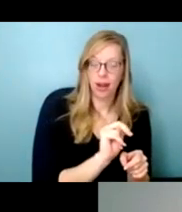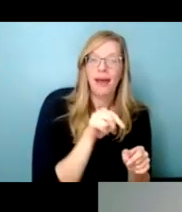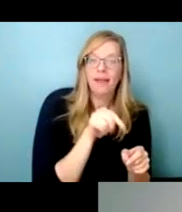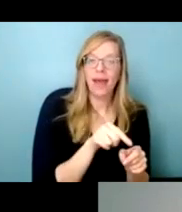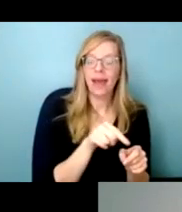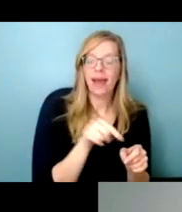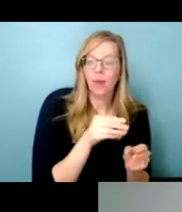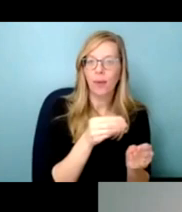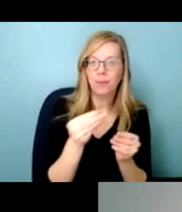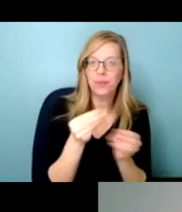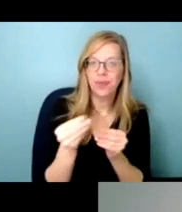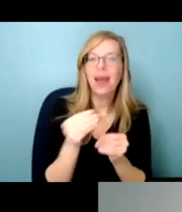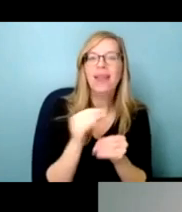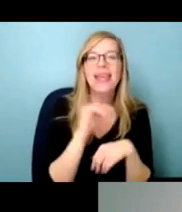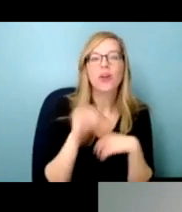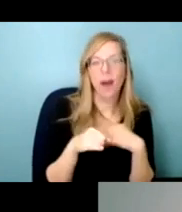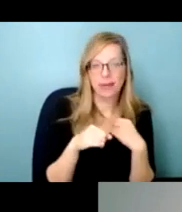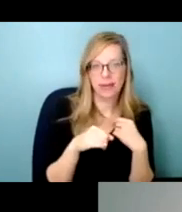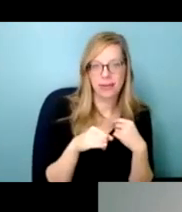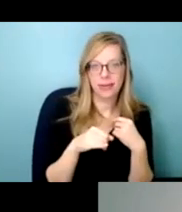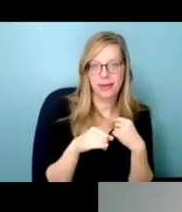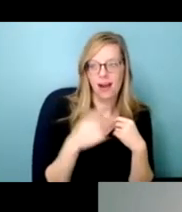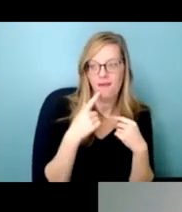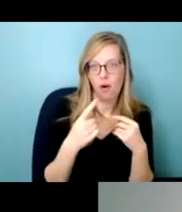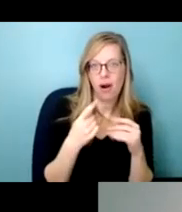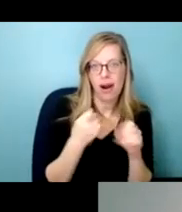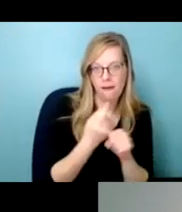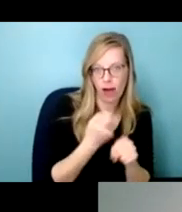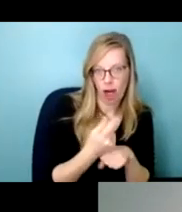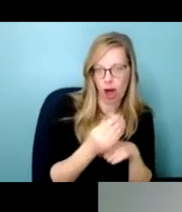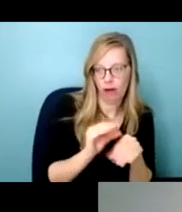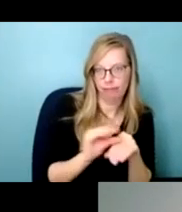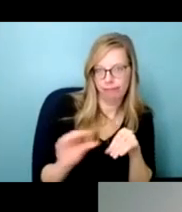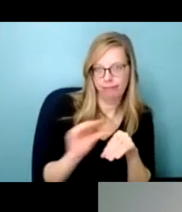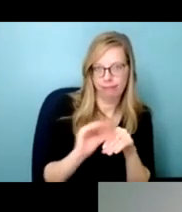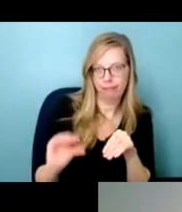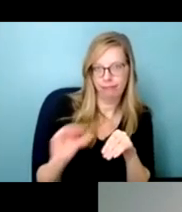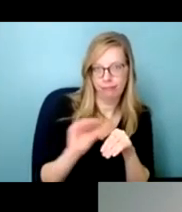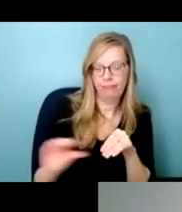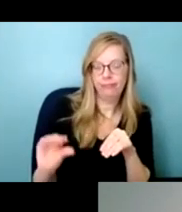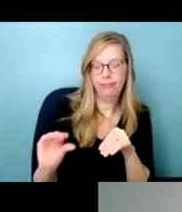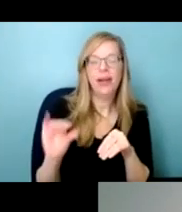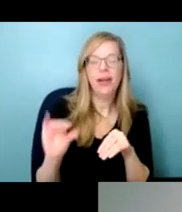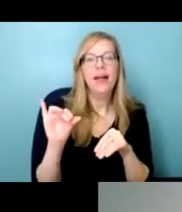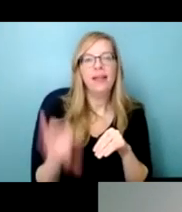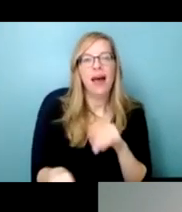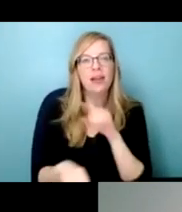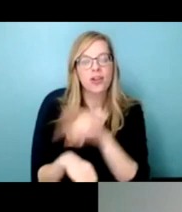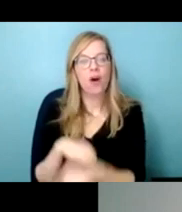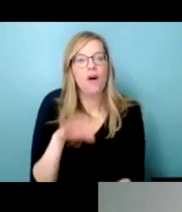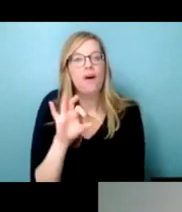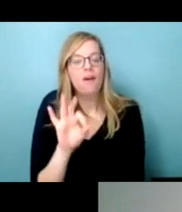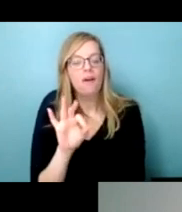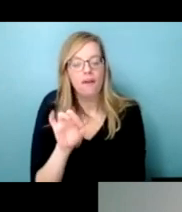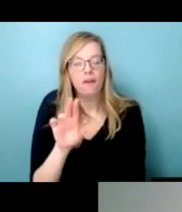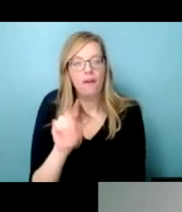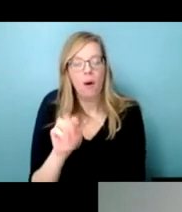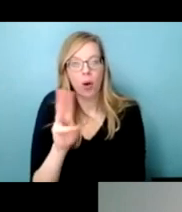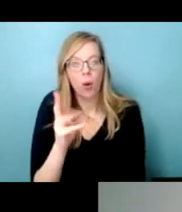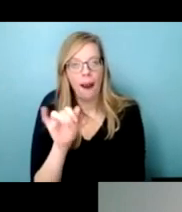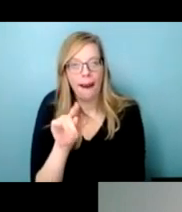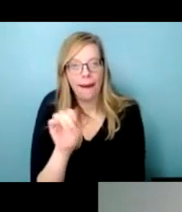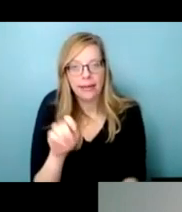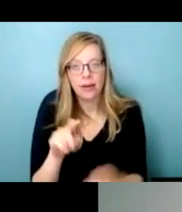off the interest on a yearly basis. So Fort White, Trails